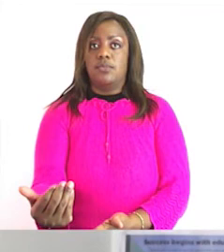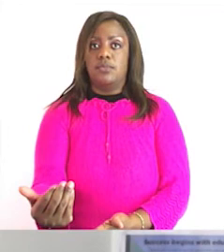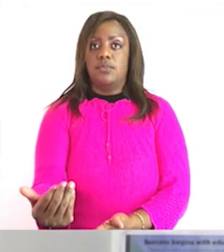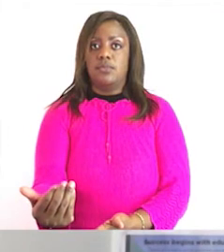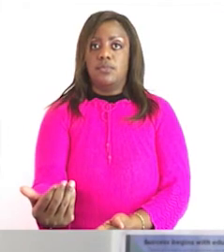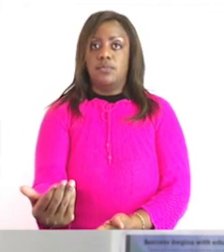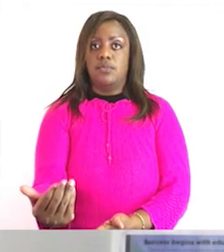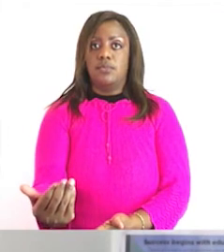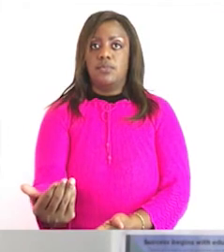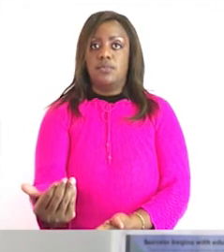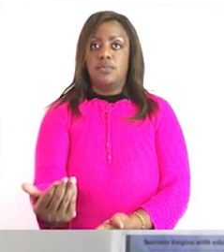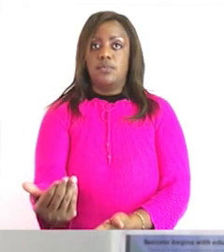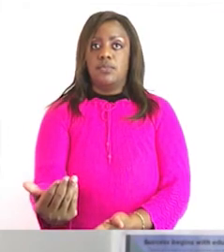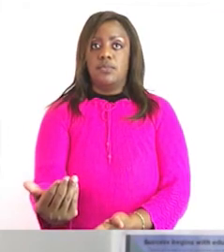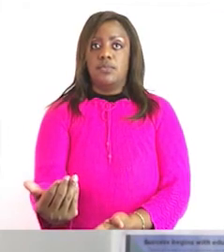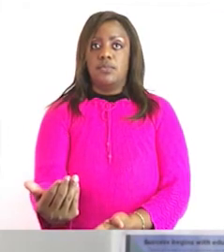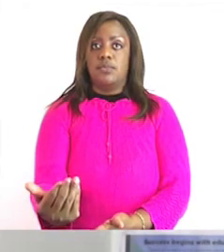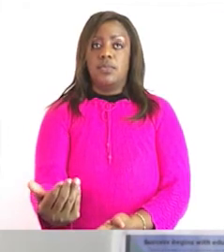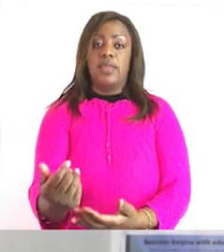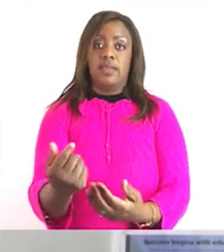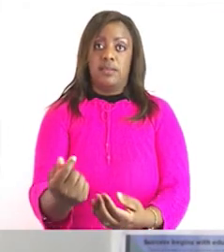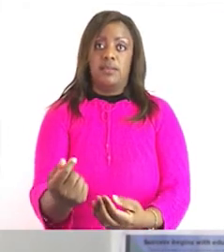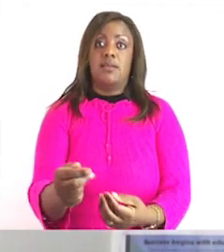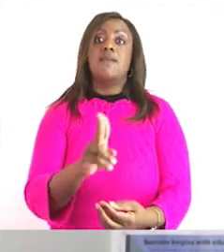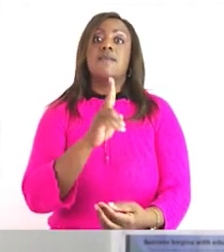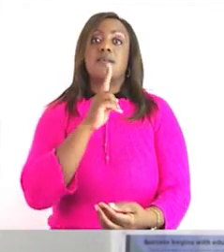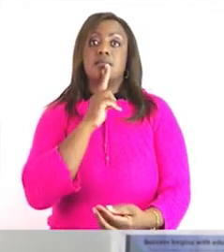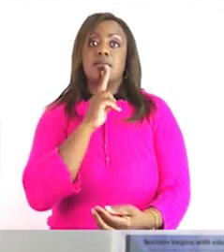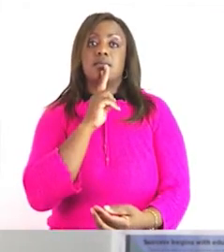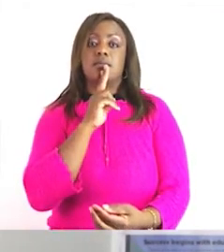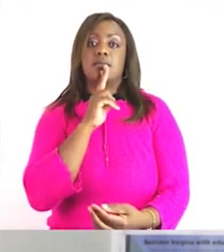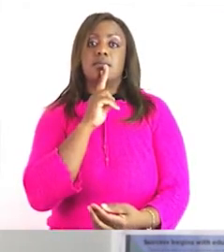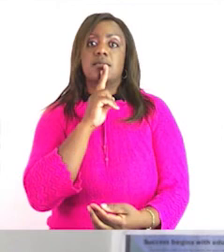proper. I'll say it's 14, this is